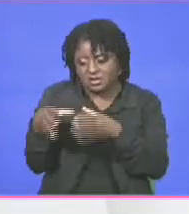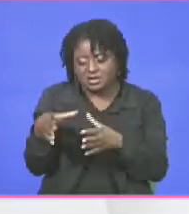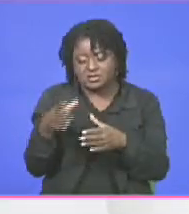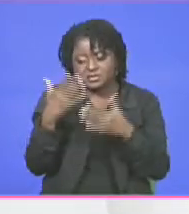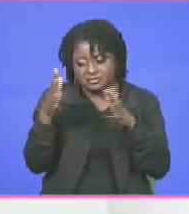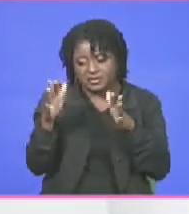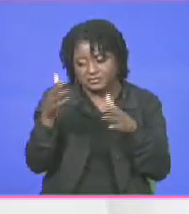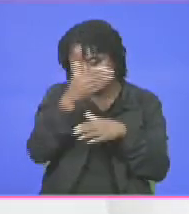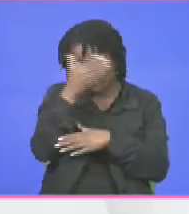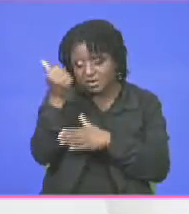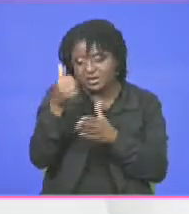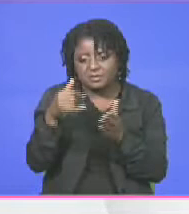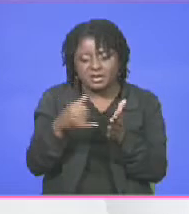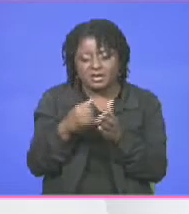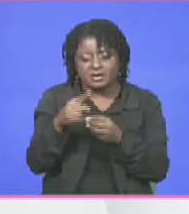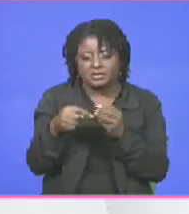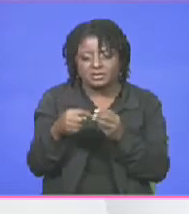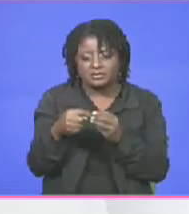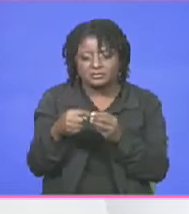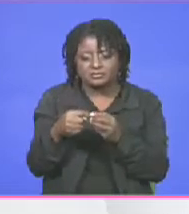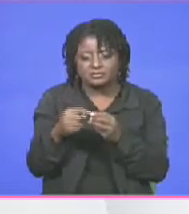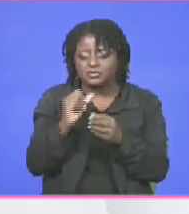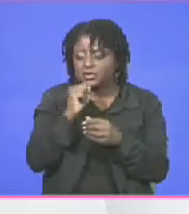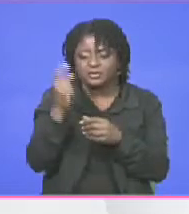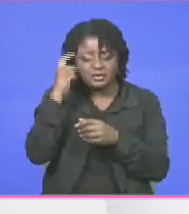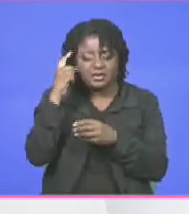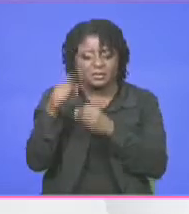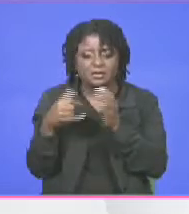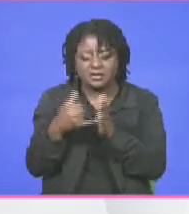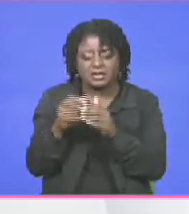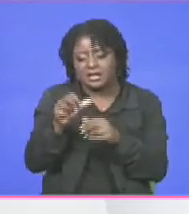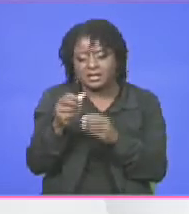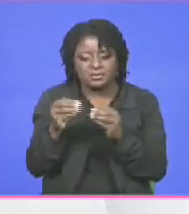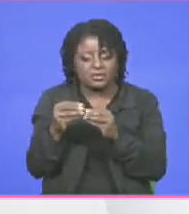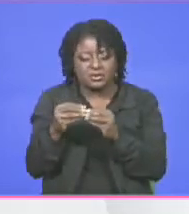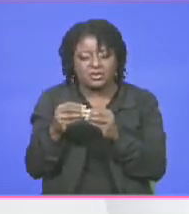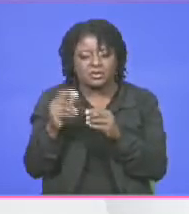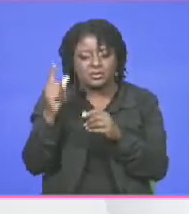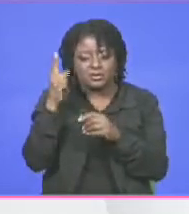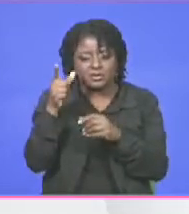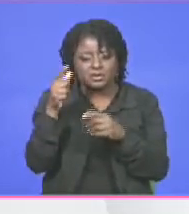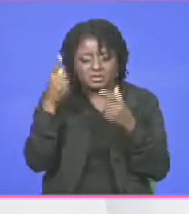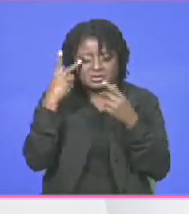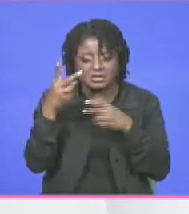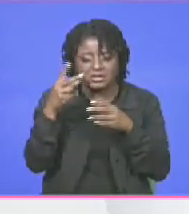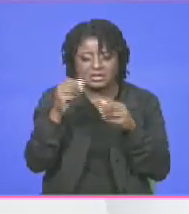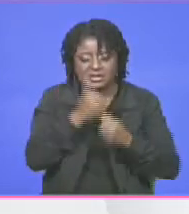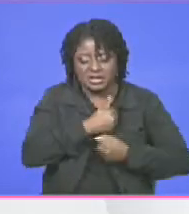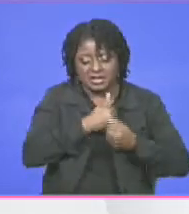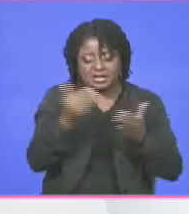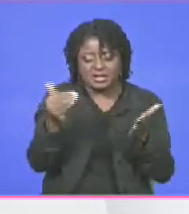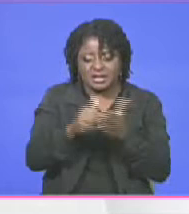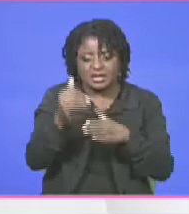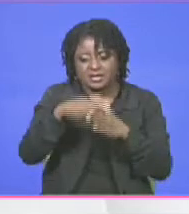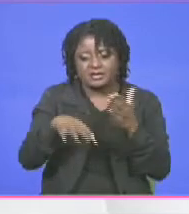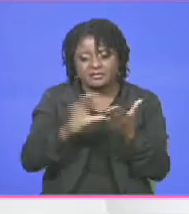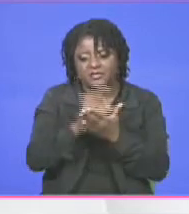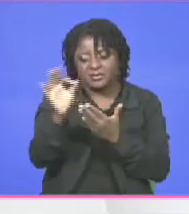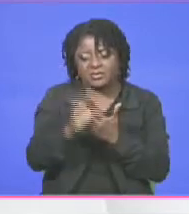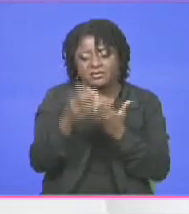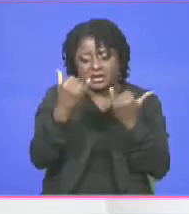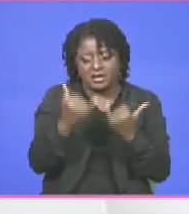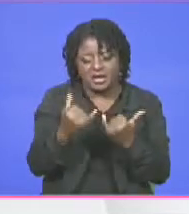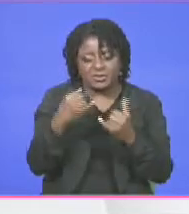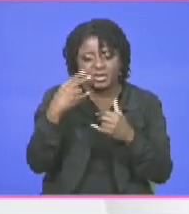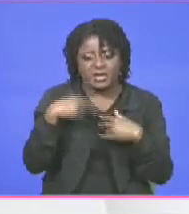forgot about. We're not even thinking about it anymore. We're going to see Canada again in February. Right now, U.S. Virgin Islands in the